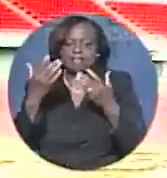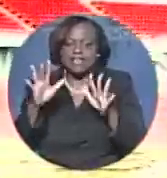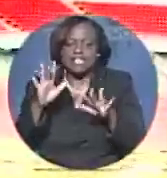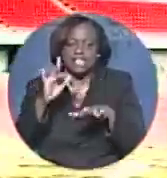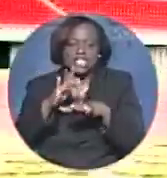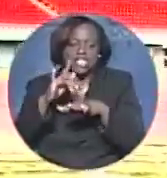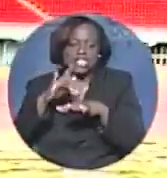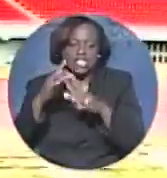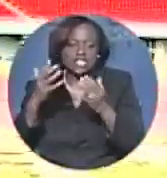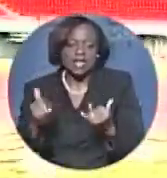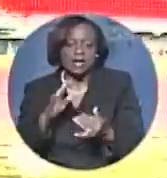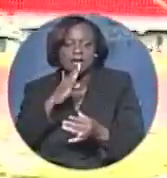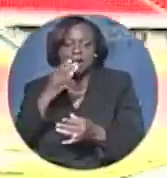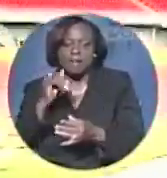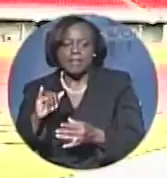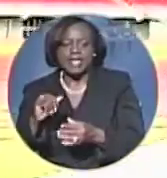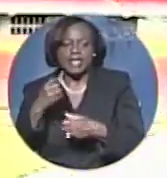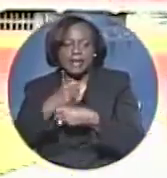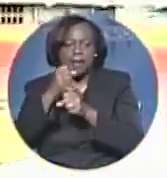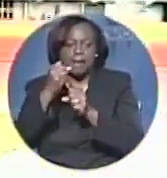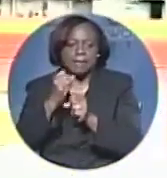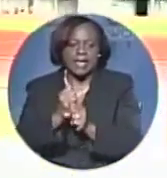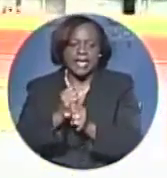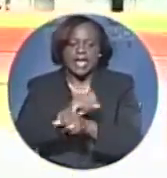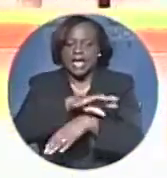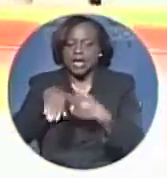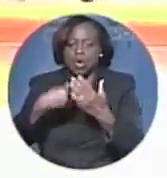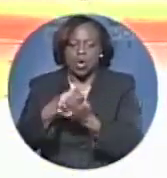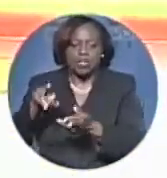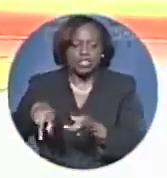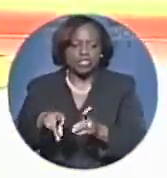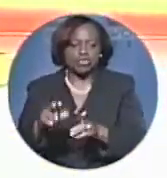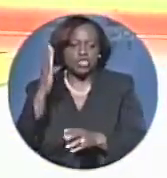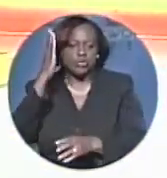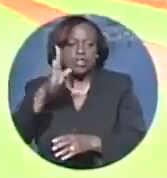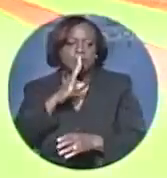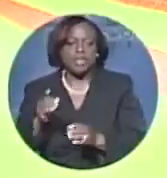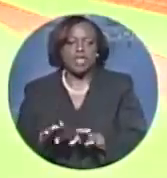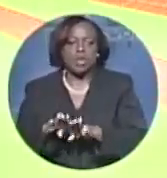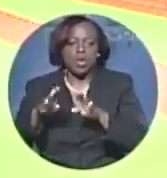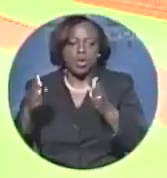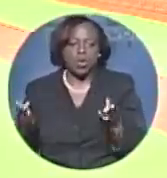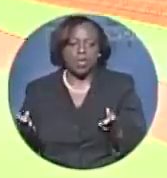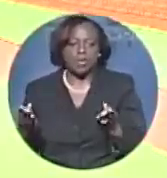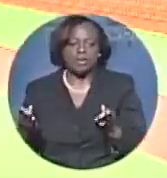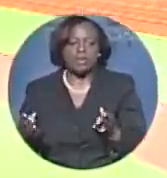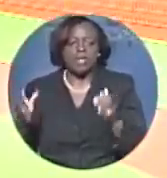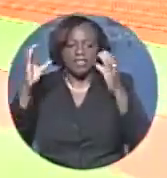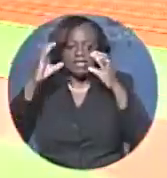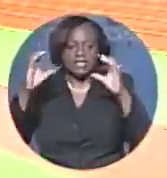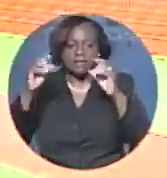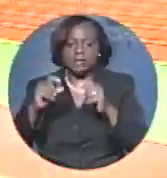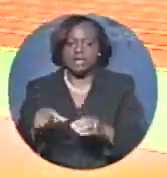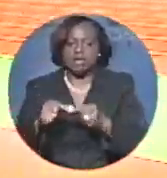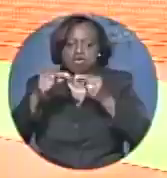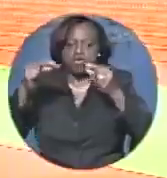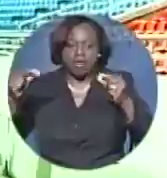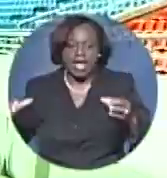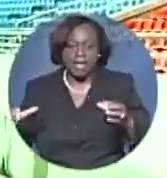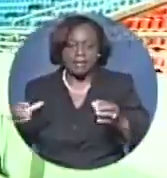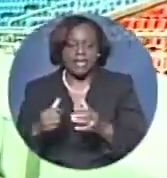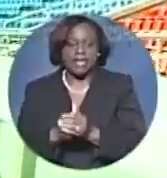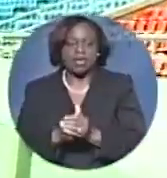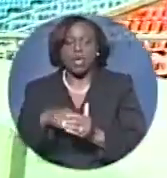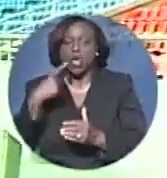all of the newly constructed road corridors surrounding the stadium will be open. The ceremony is expected to be grand in scope. Now, for who will fill